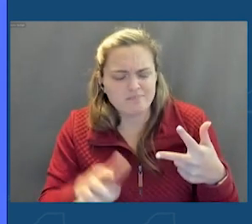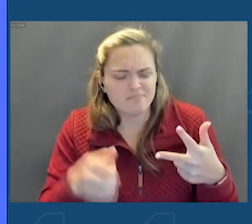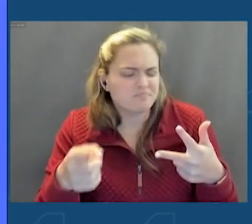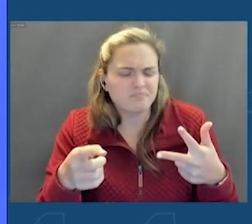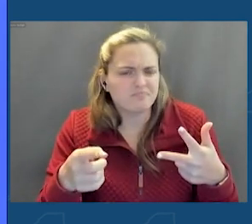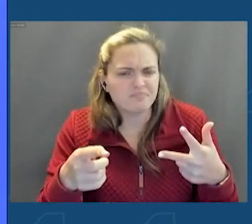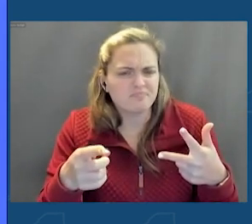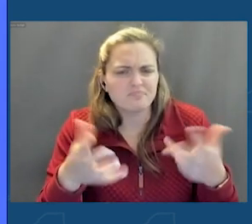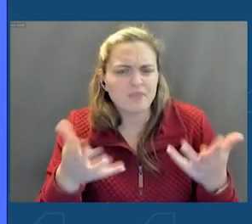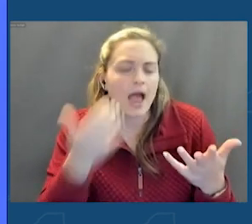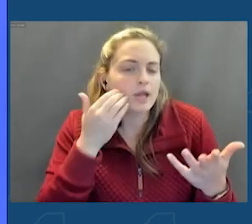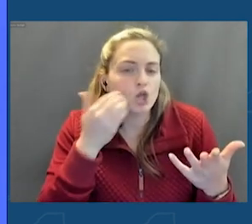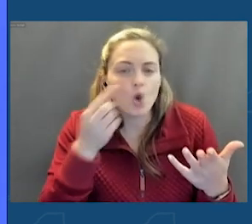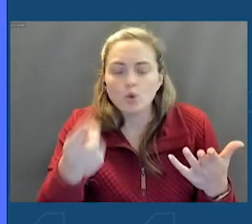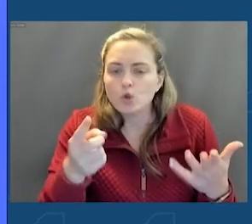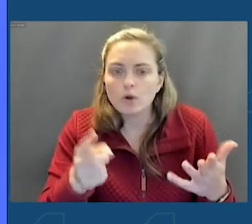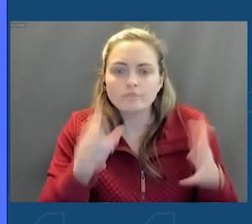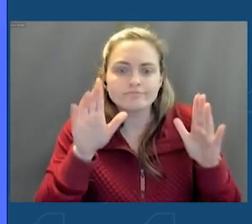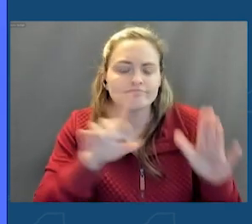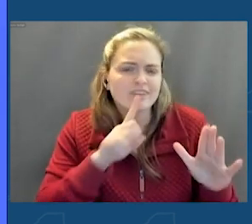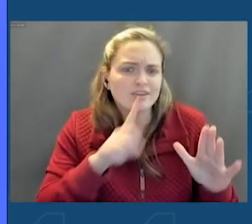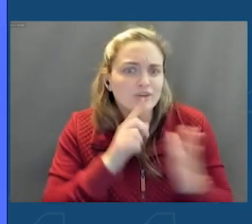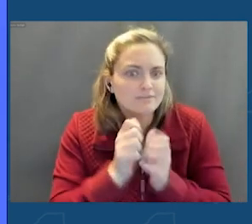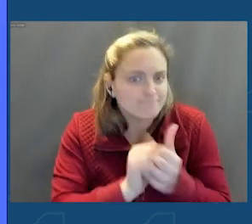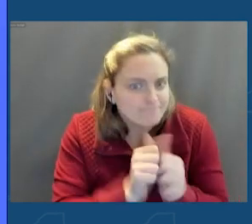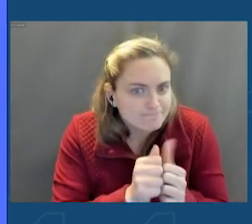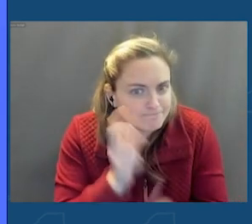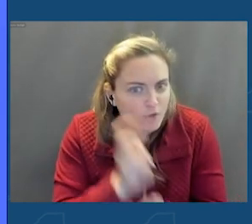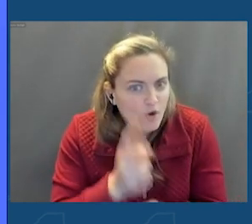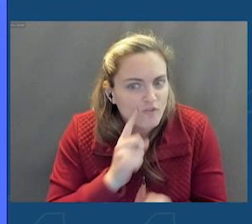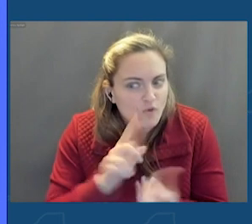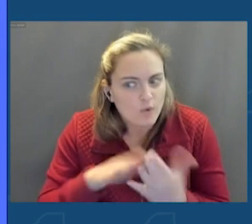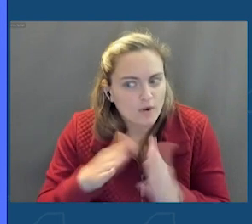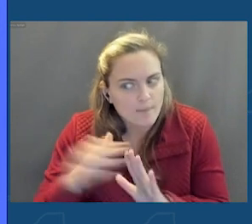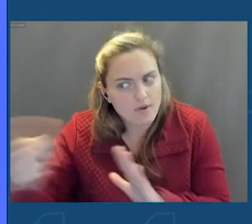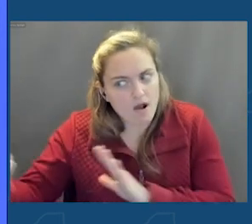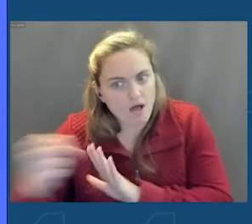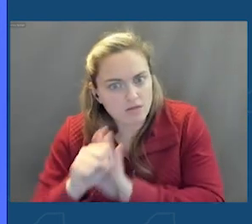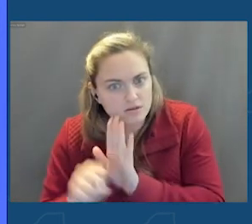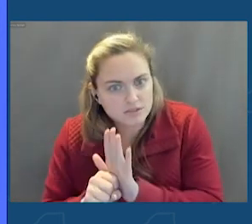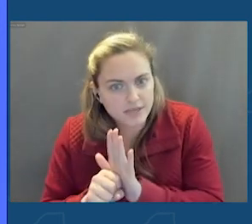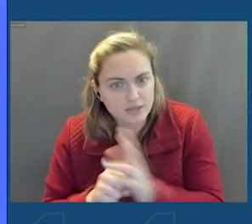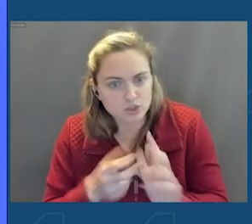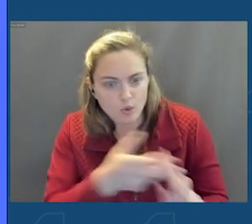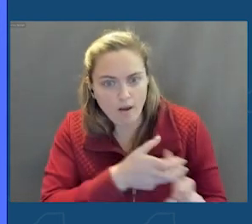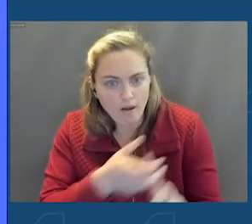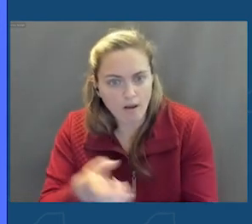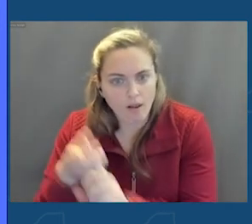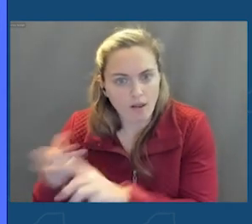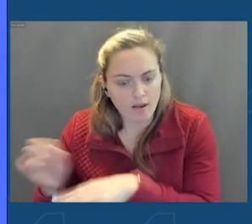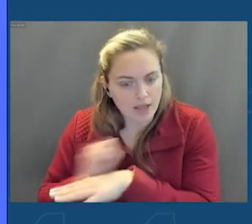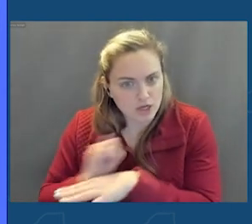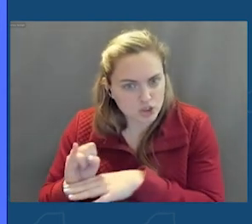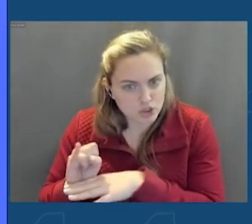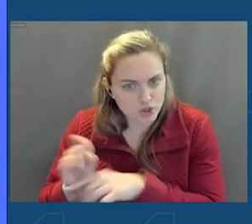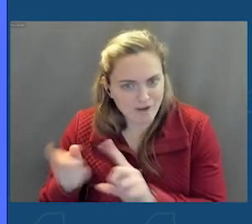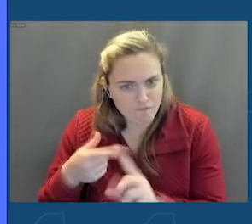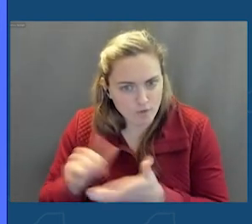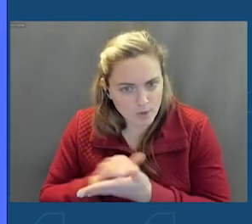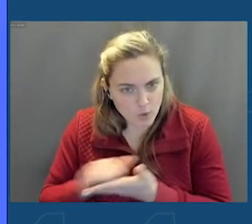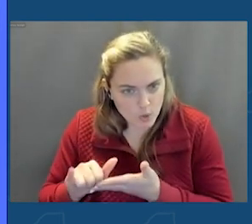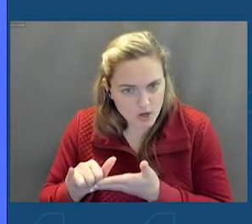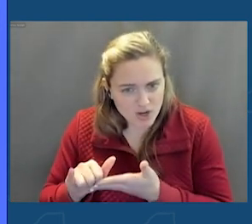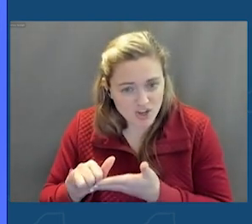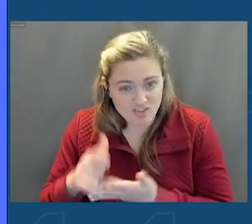and I know that you're incredibly competitive. It must be really hard for neighboring states now to be able to draw industry away from New York. You have a